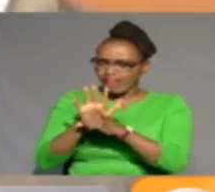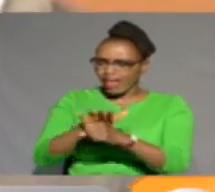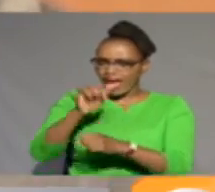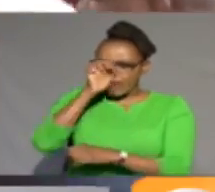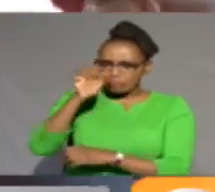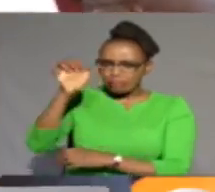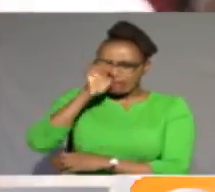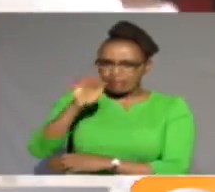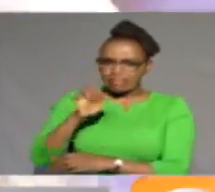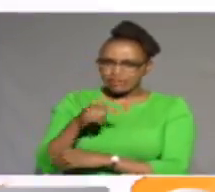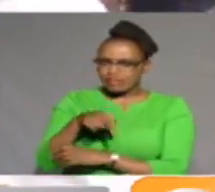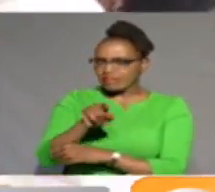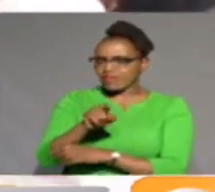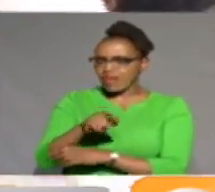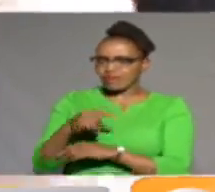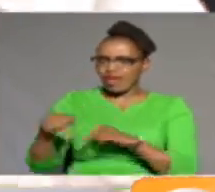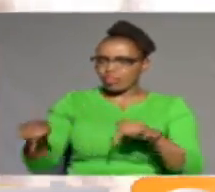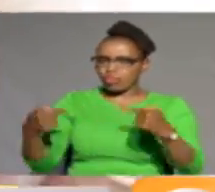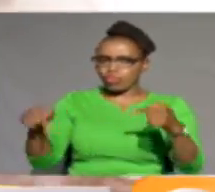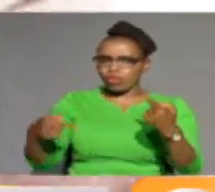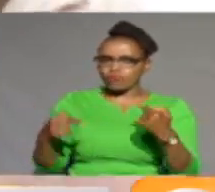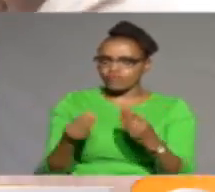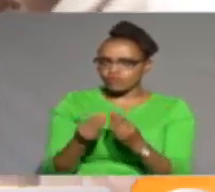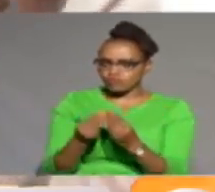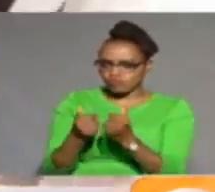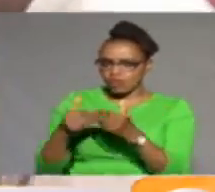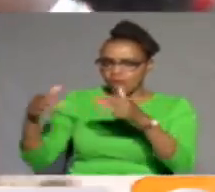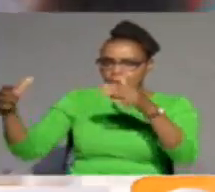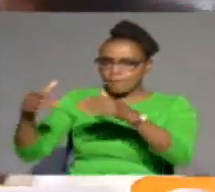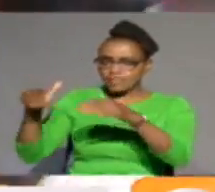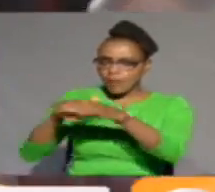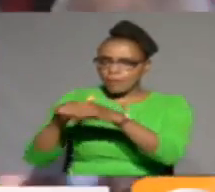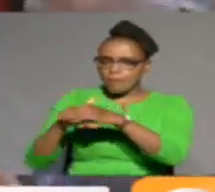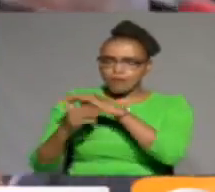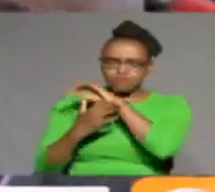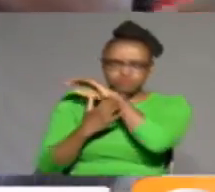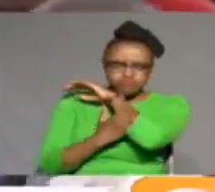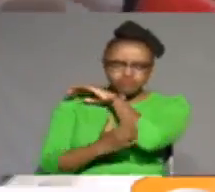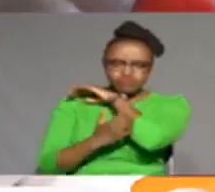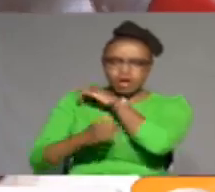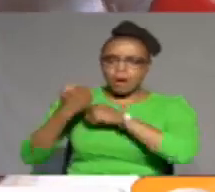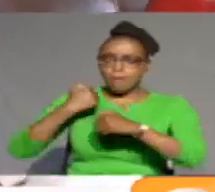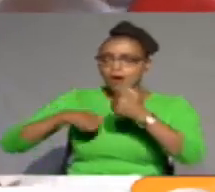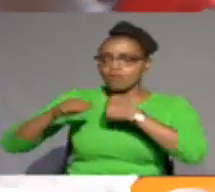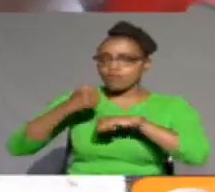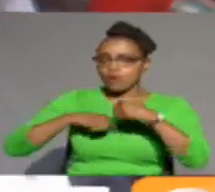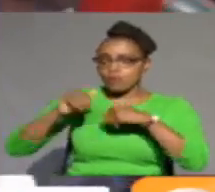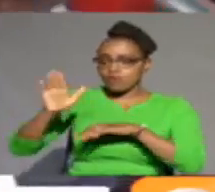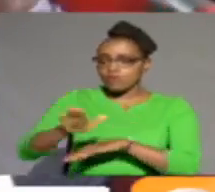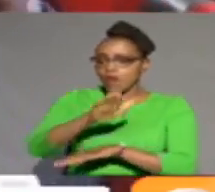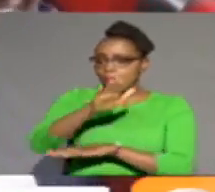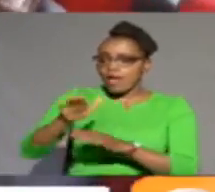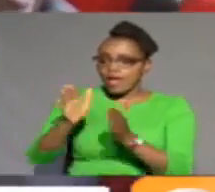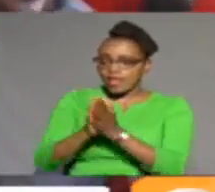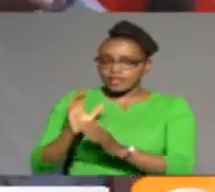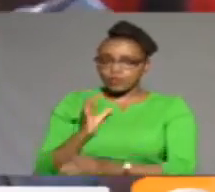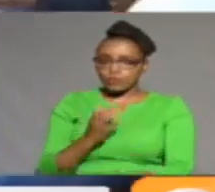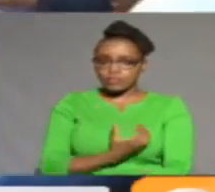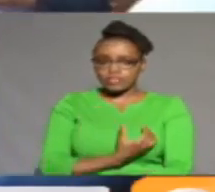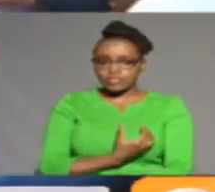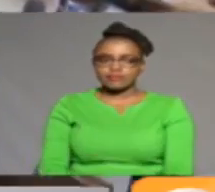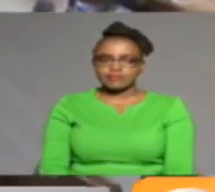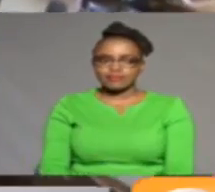and being unruly, inability to handle party members and poor performance by the assembly and committees.